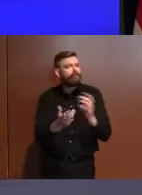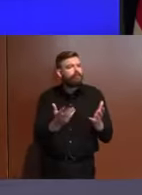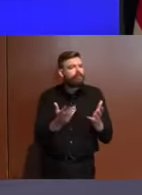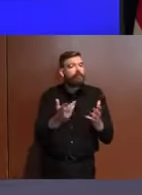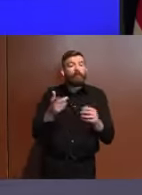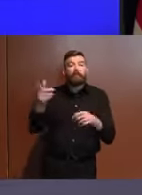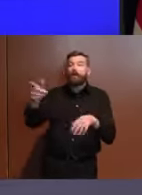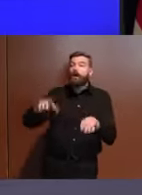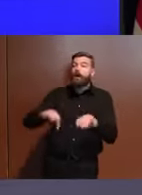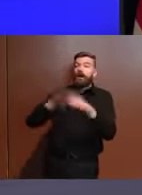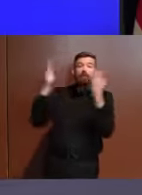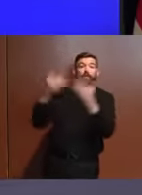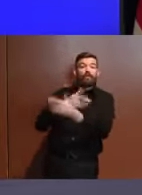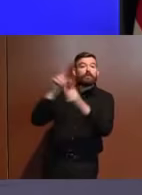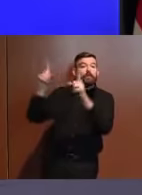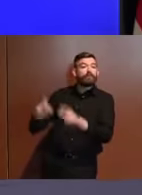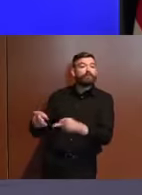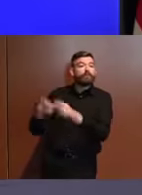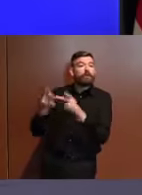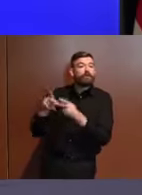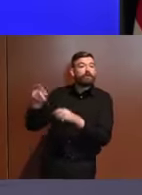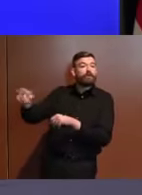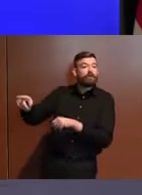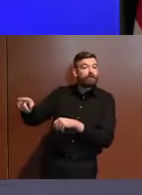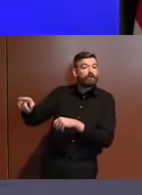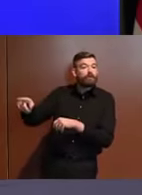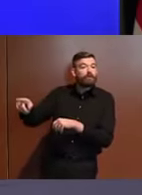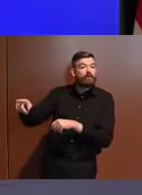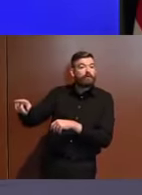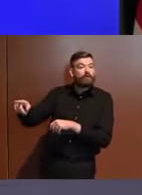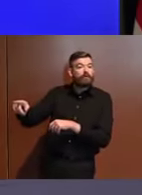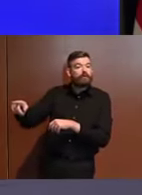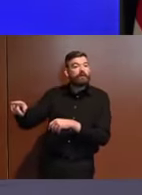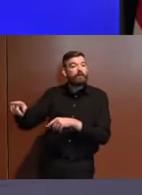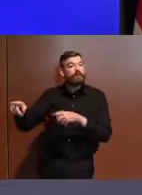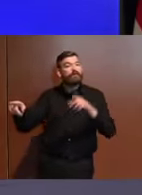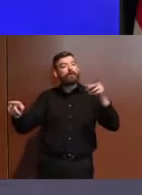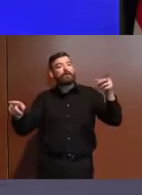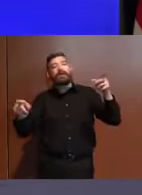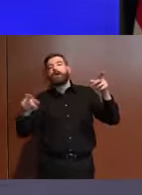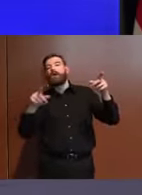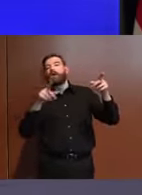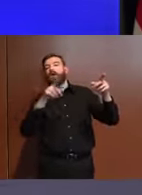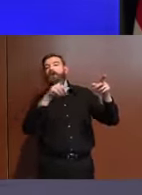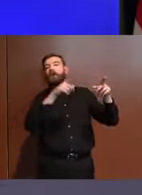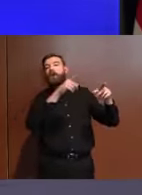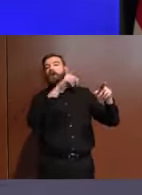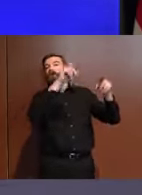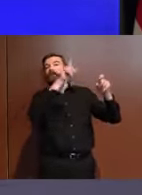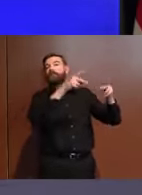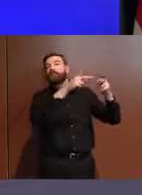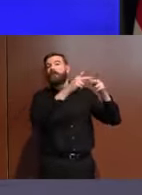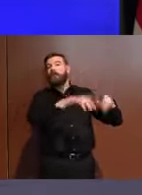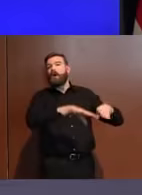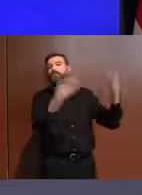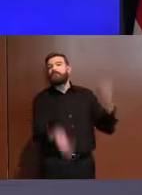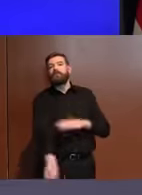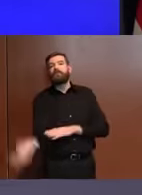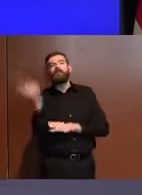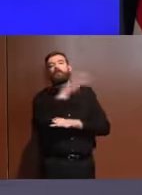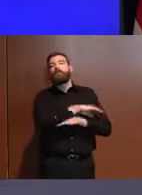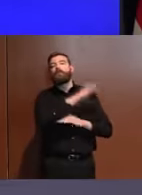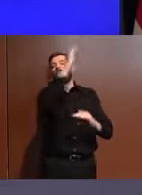in Paramus and Homedale? Or is it more a matter of limited test kits available and limited